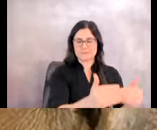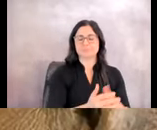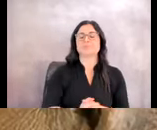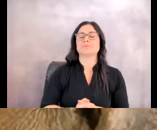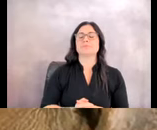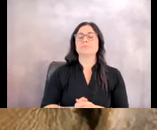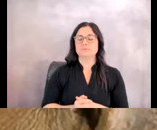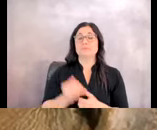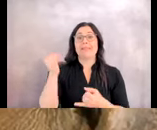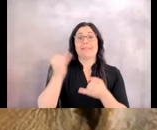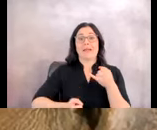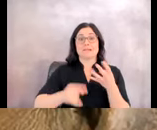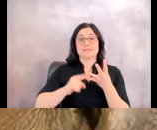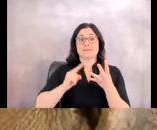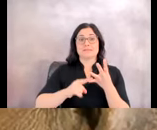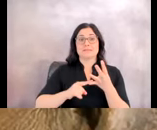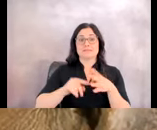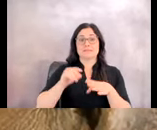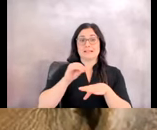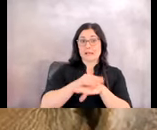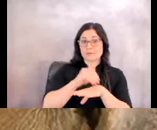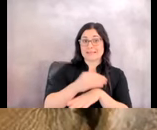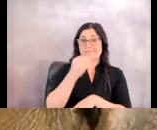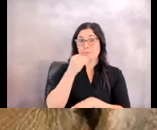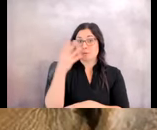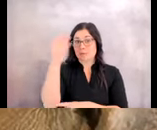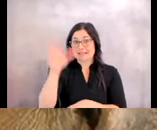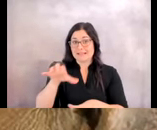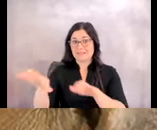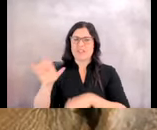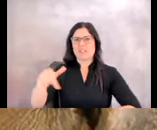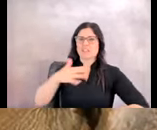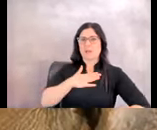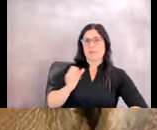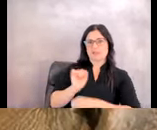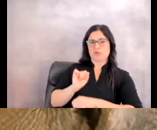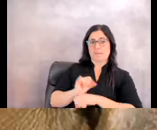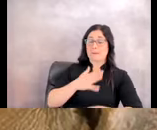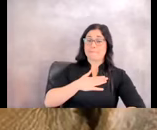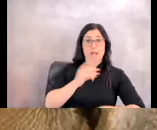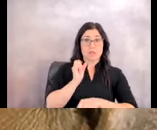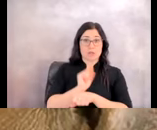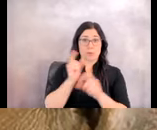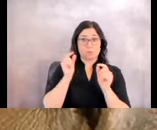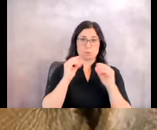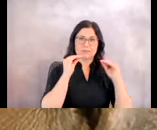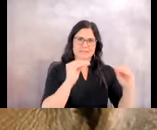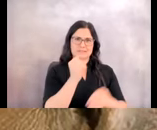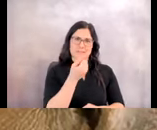bullet here is counseling, food, outside activities. That is not my job. My job is to teach